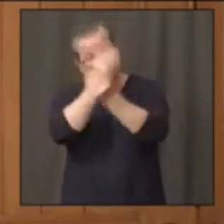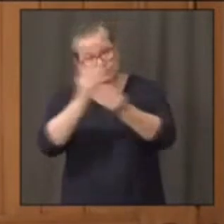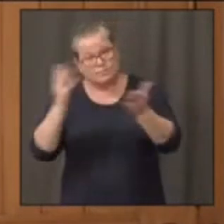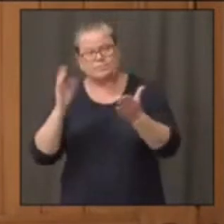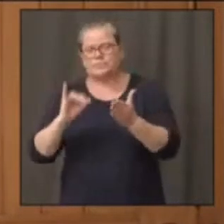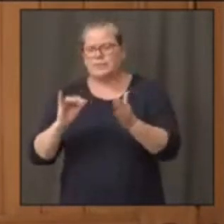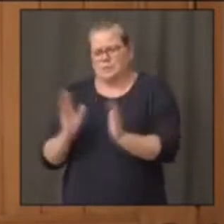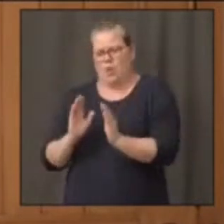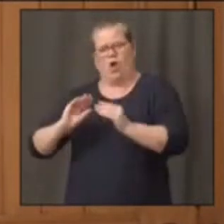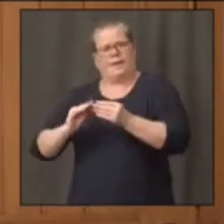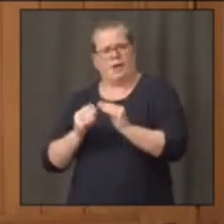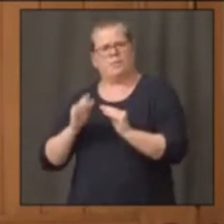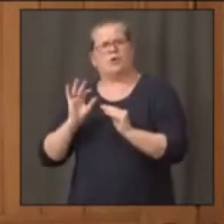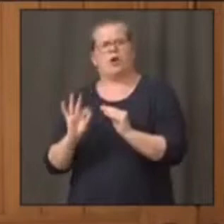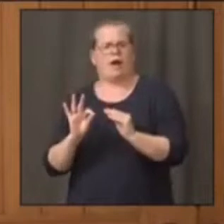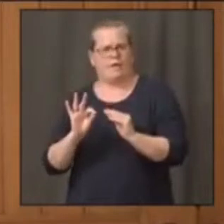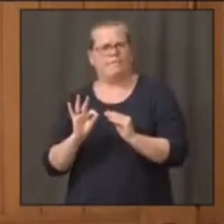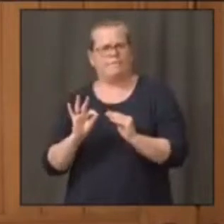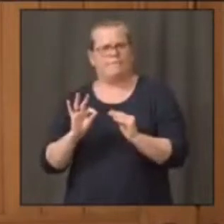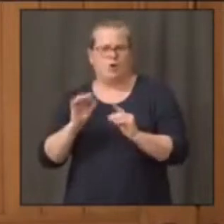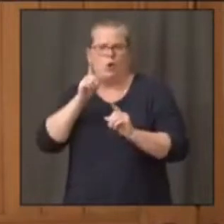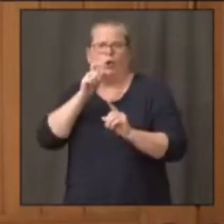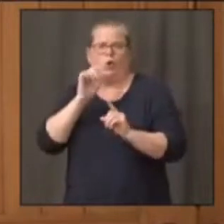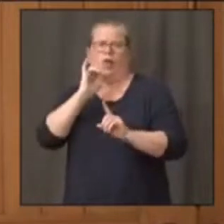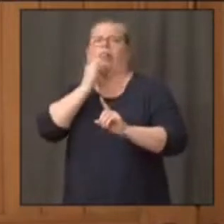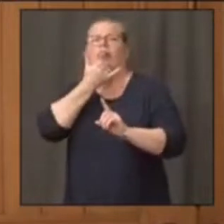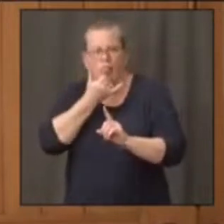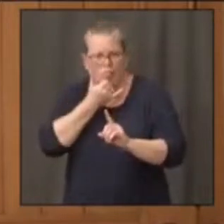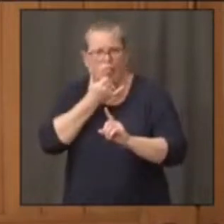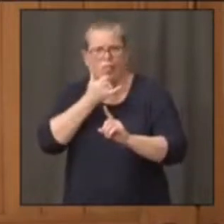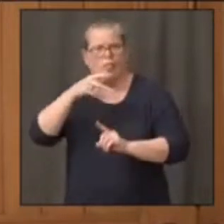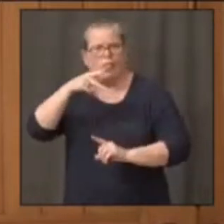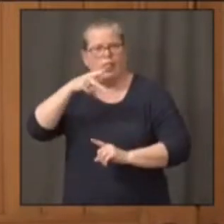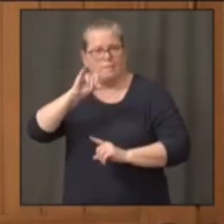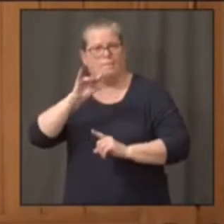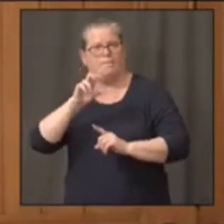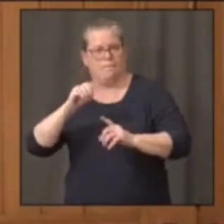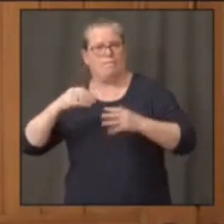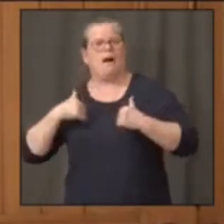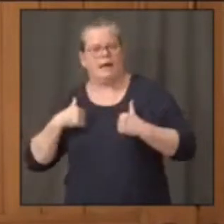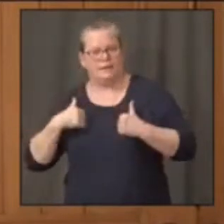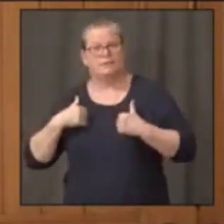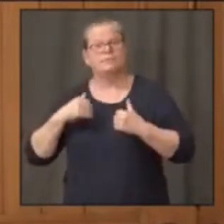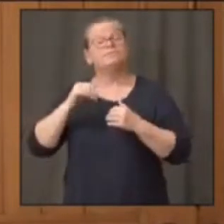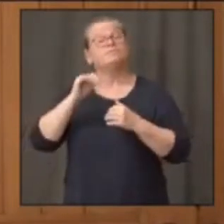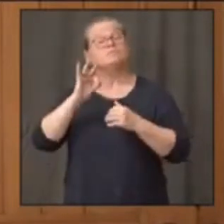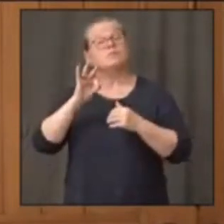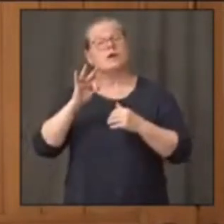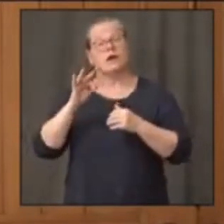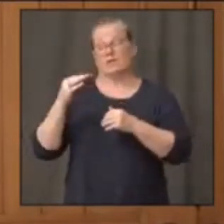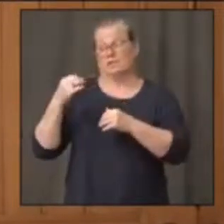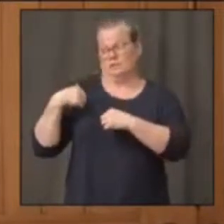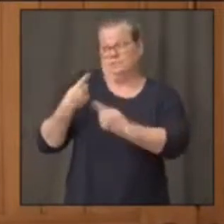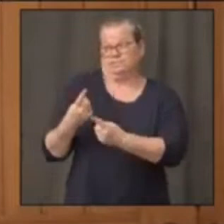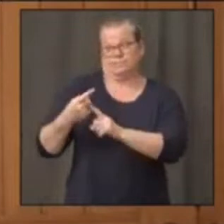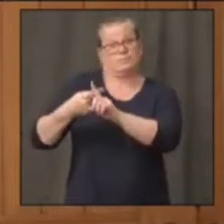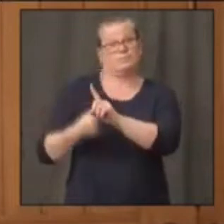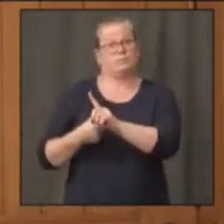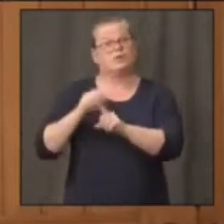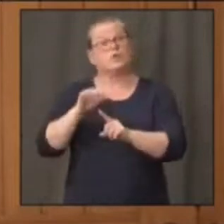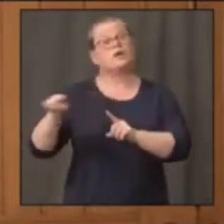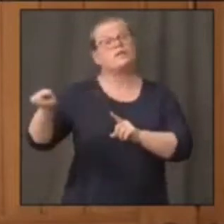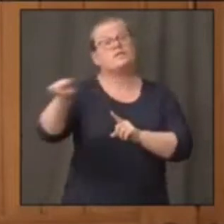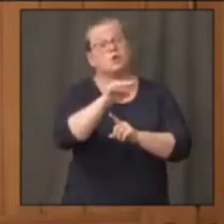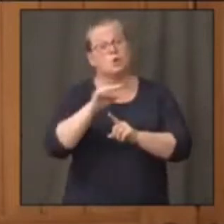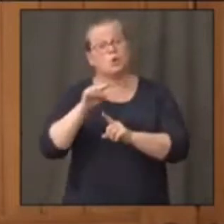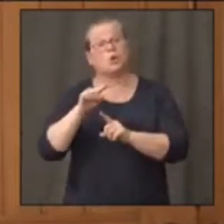number of false positives over the course of a month. So if you have tested positive generally and you have not heard from your clinician, you should